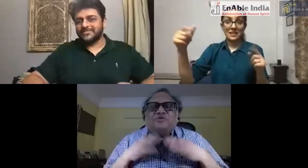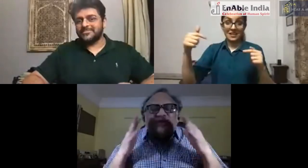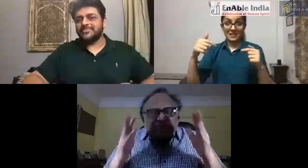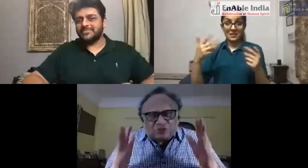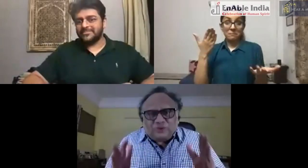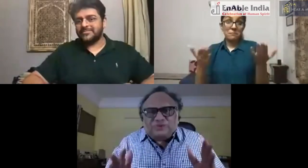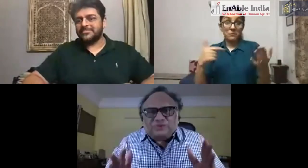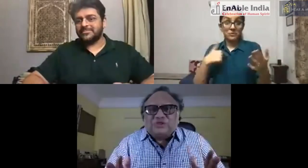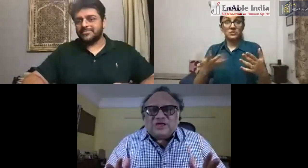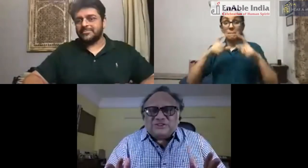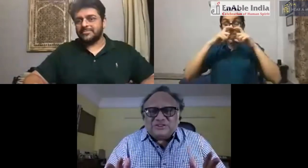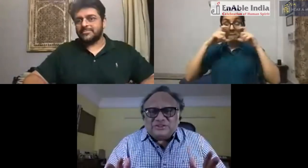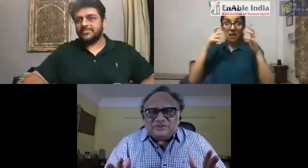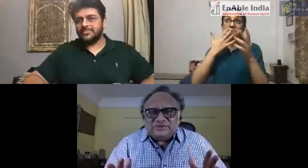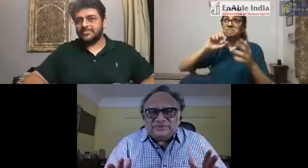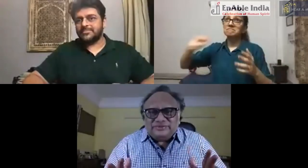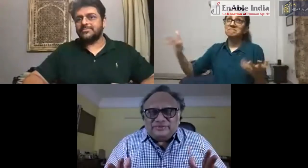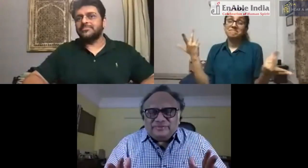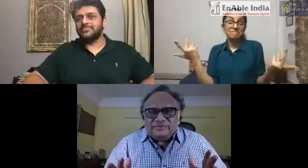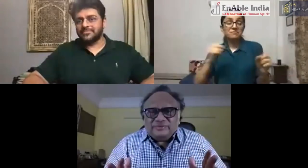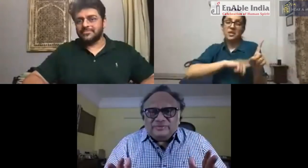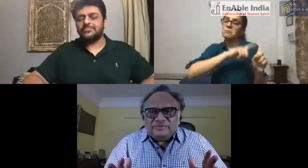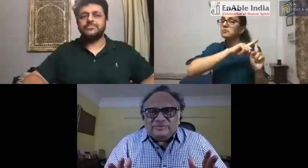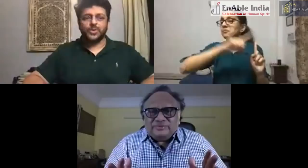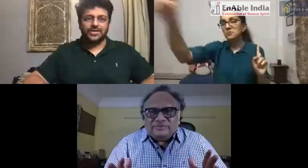before we stop using masks.